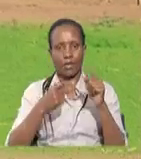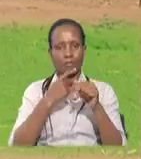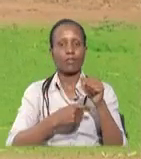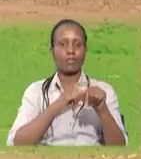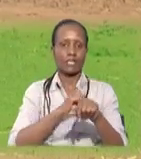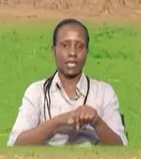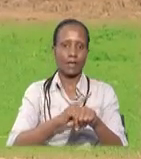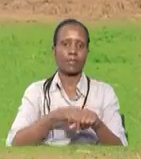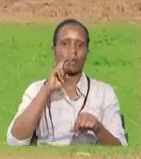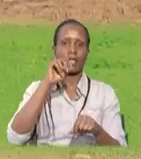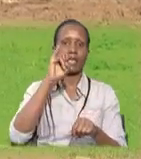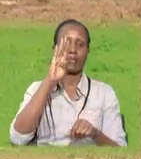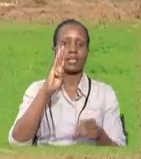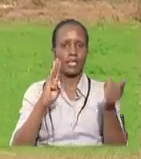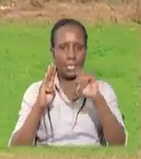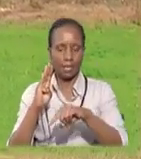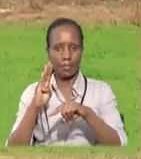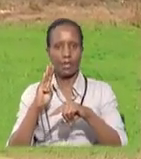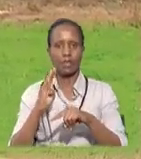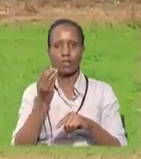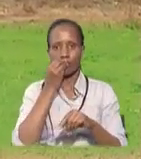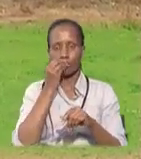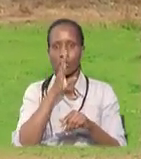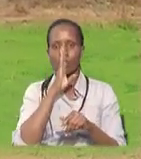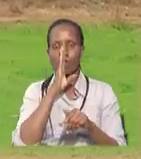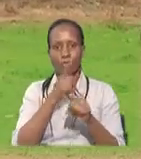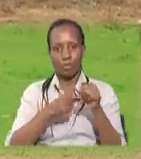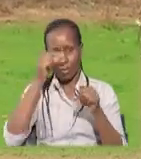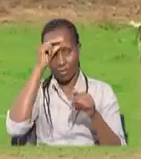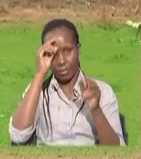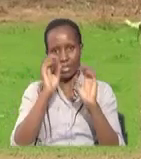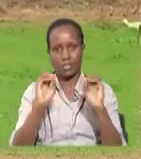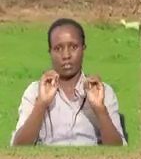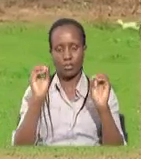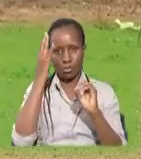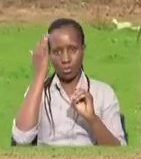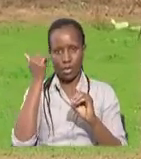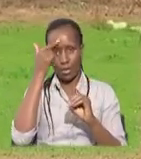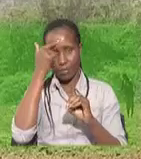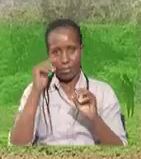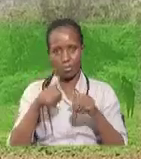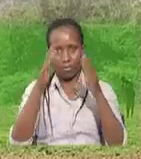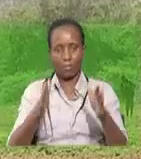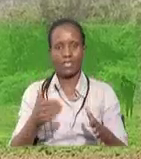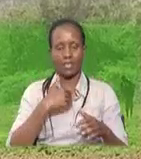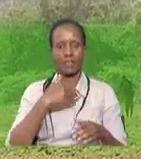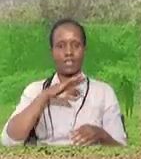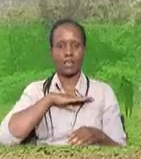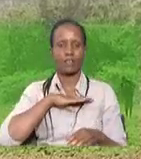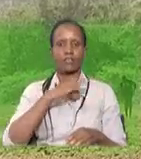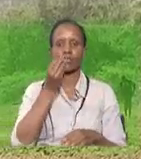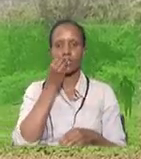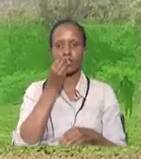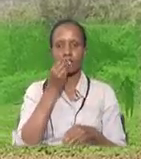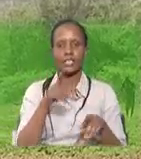But since we came on board, relief supplies have not been coming, simply because the farmers have got enough to feed